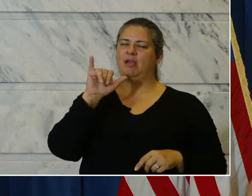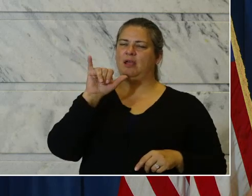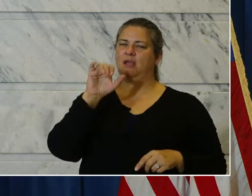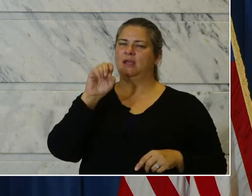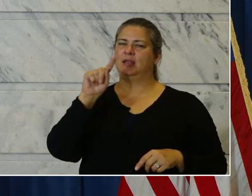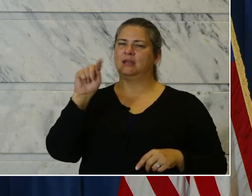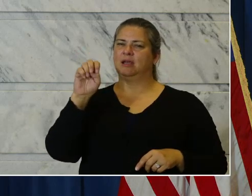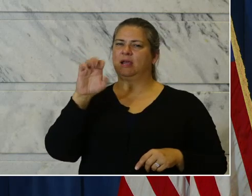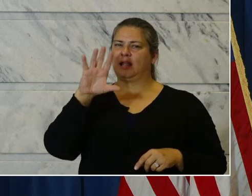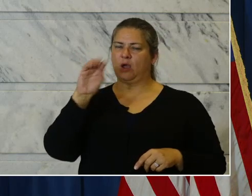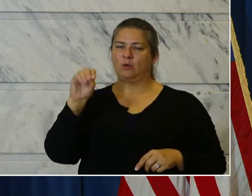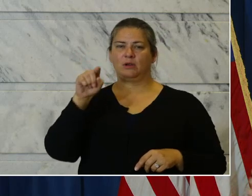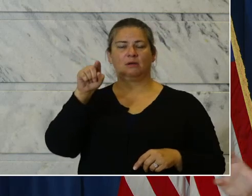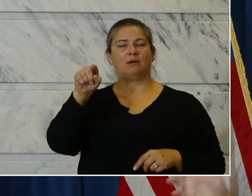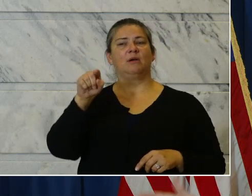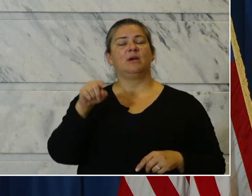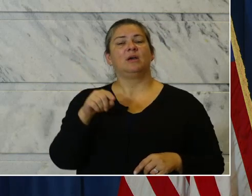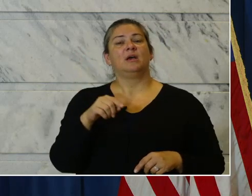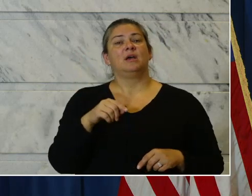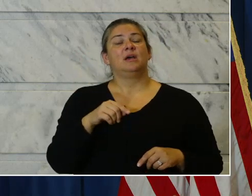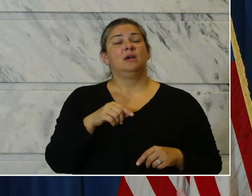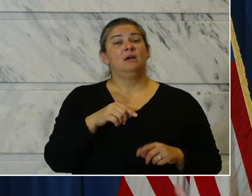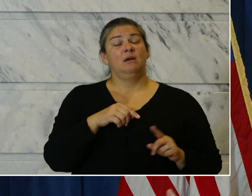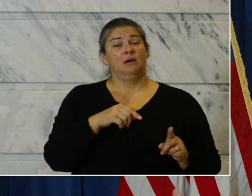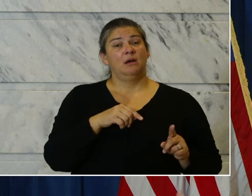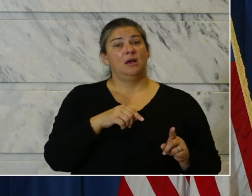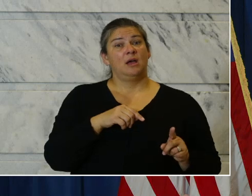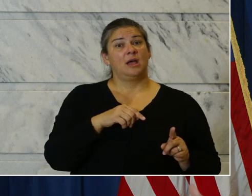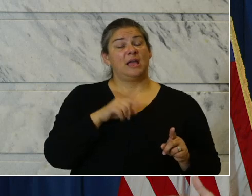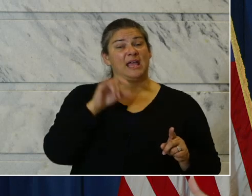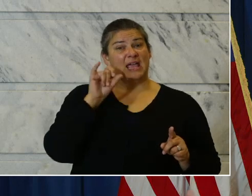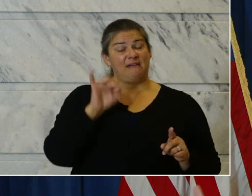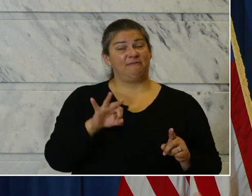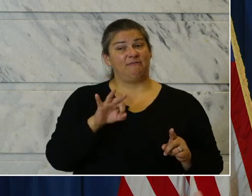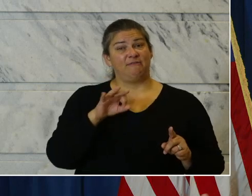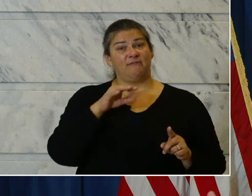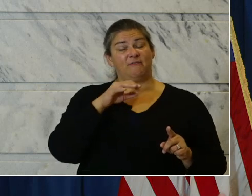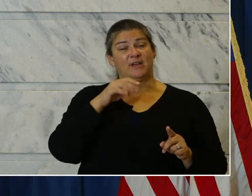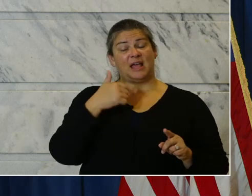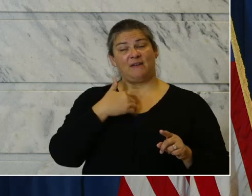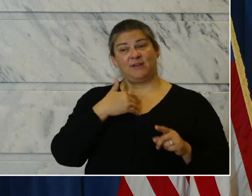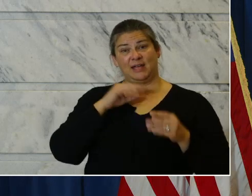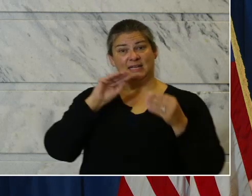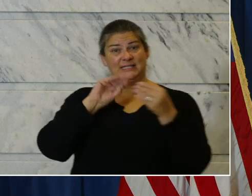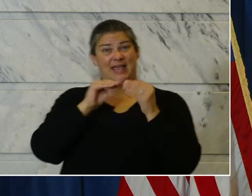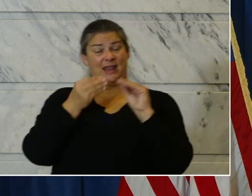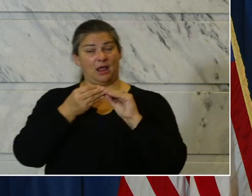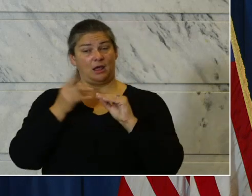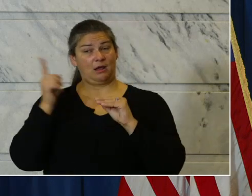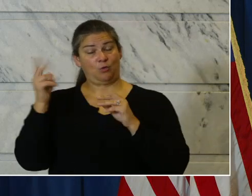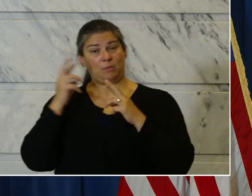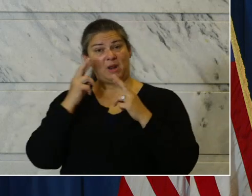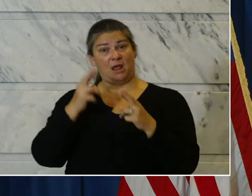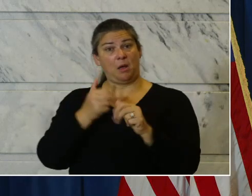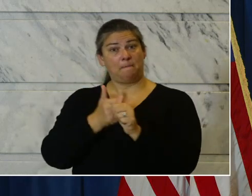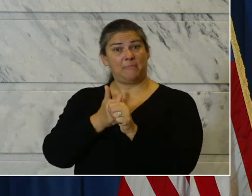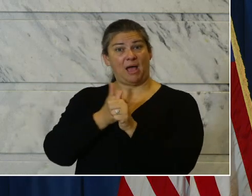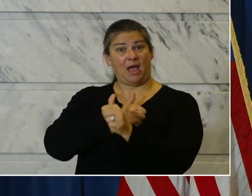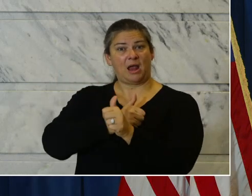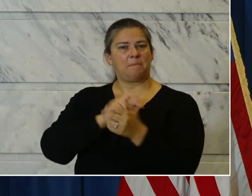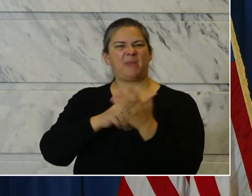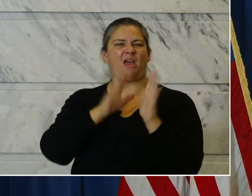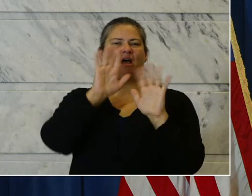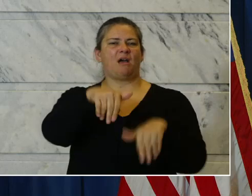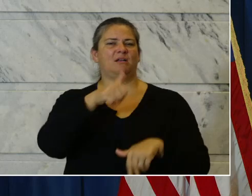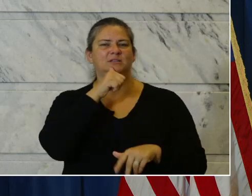getting the data in fast enough isn't don't follow the state recommendations with the state data. It's fix the problem.